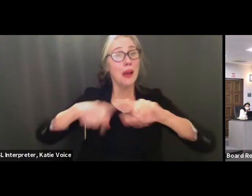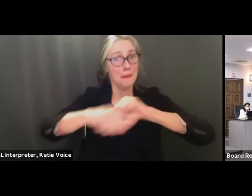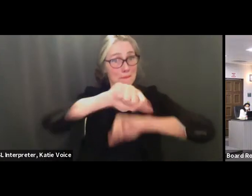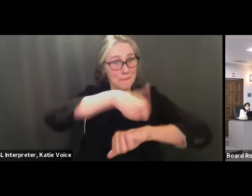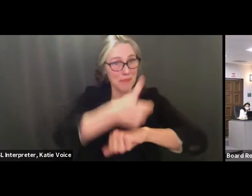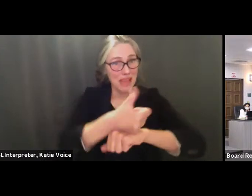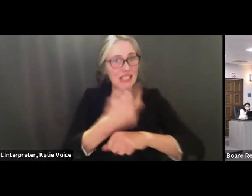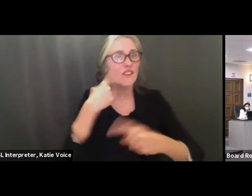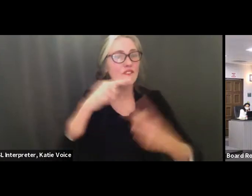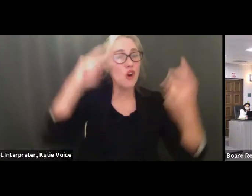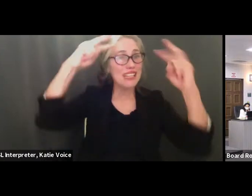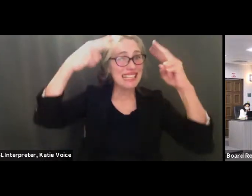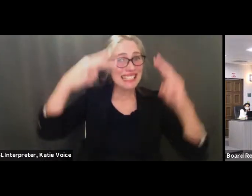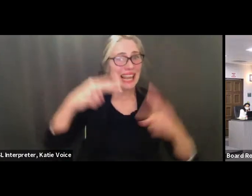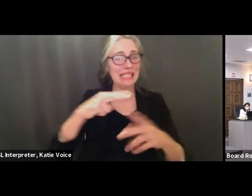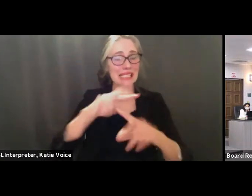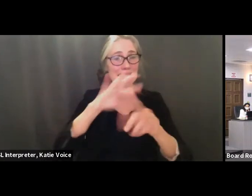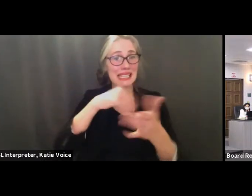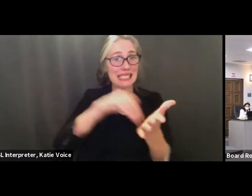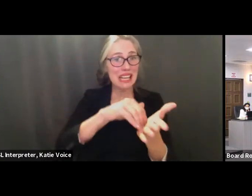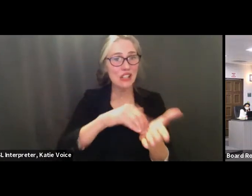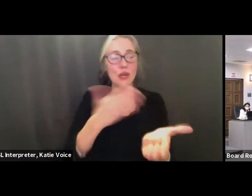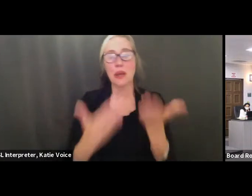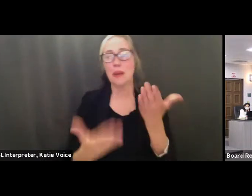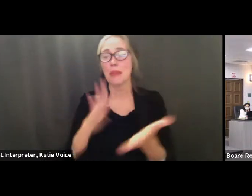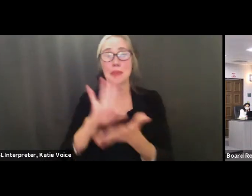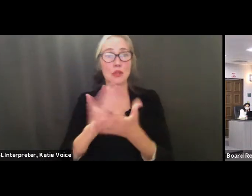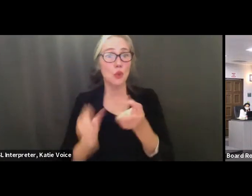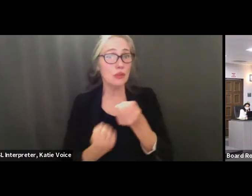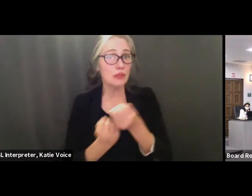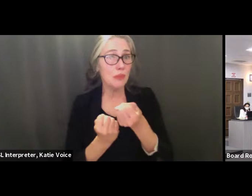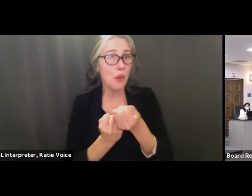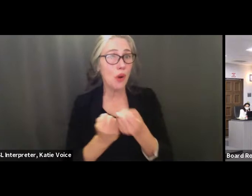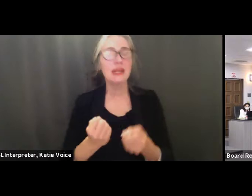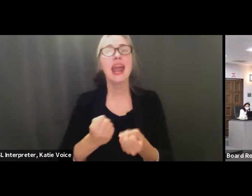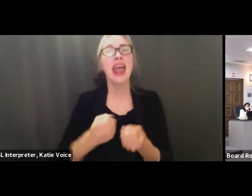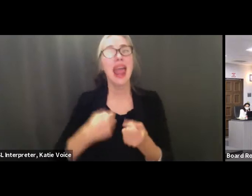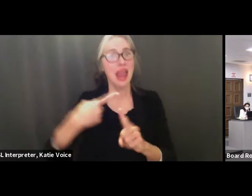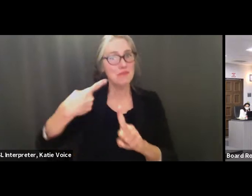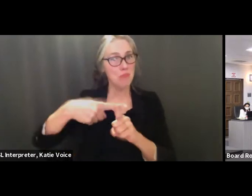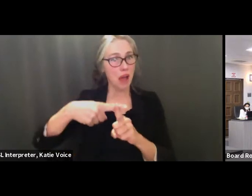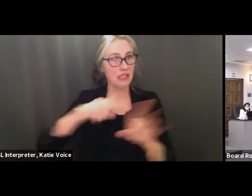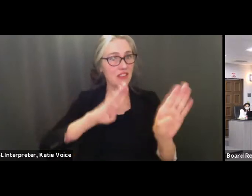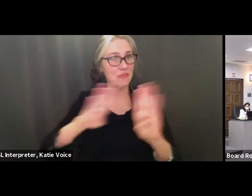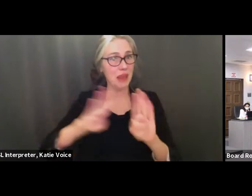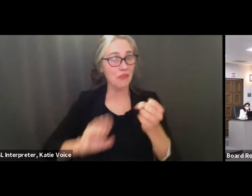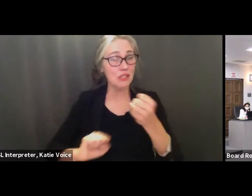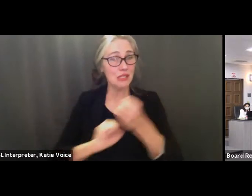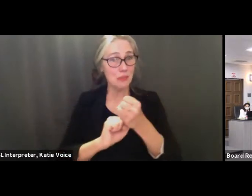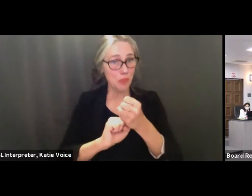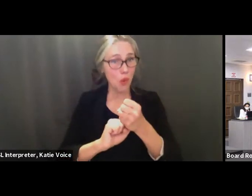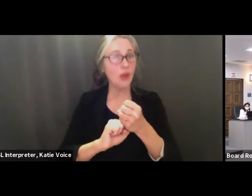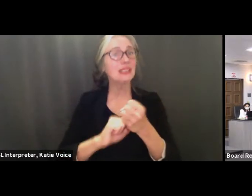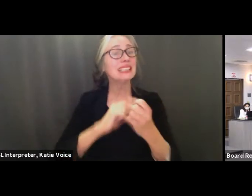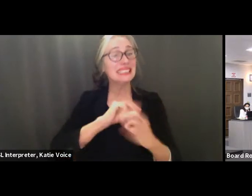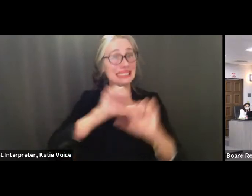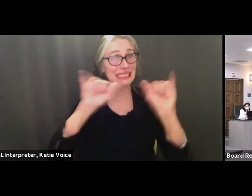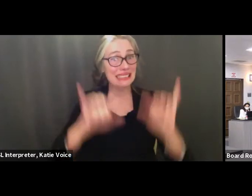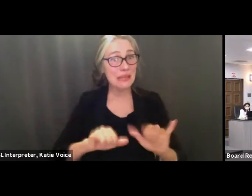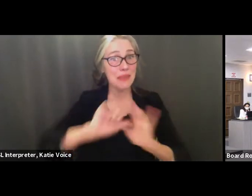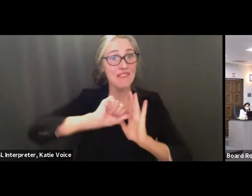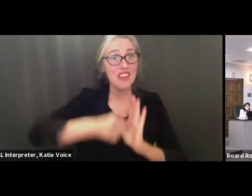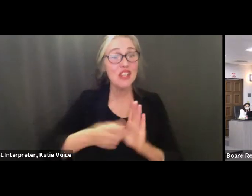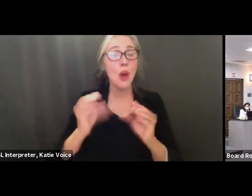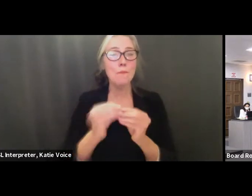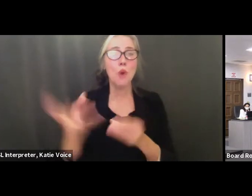assistive technology staff, materials and support, and school-wide positive behavior support systems, instruction and support with an emphasis on inclusive